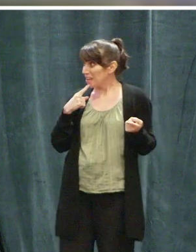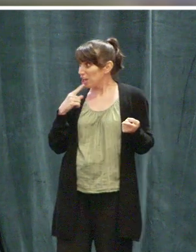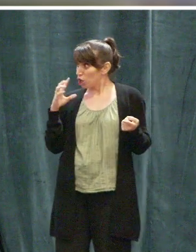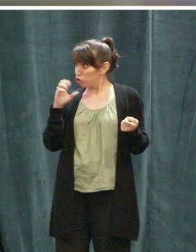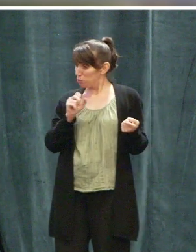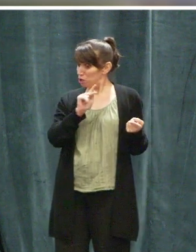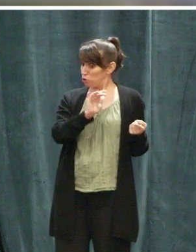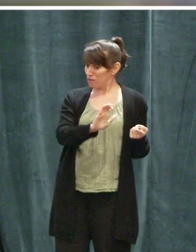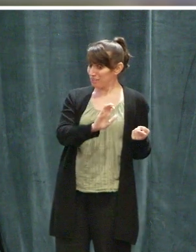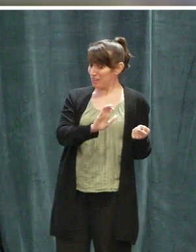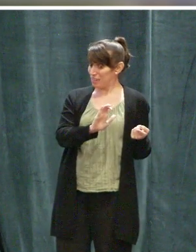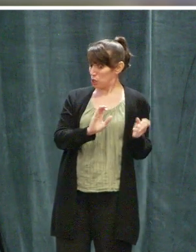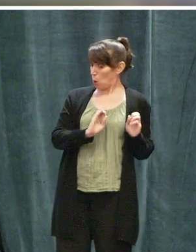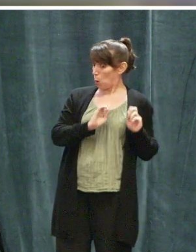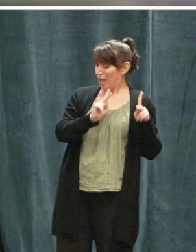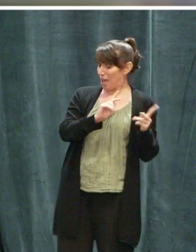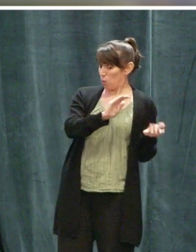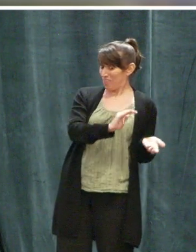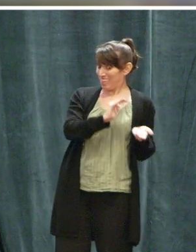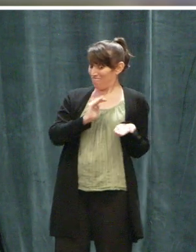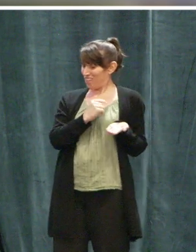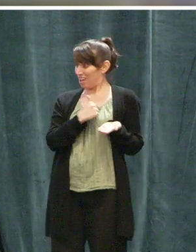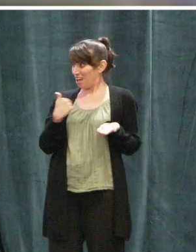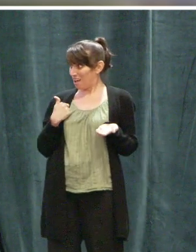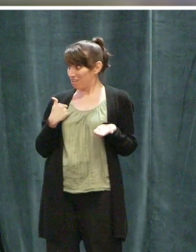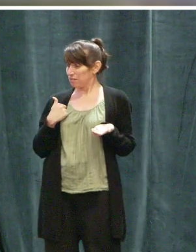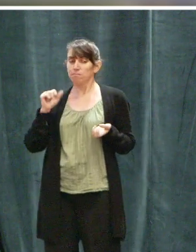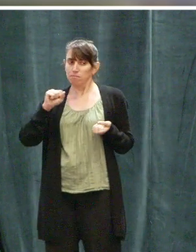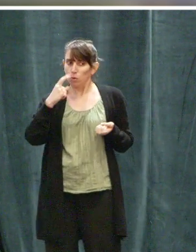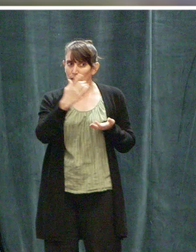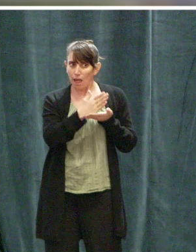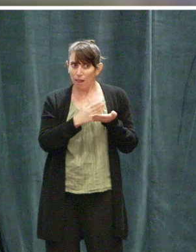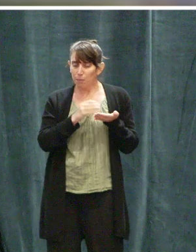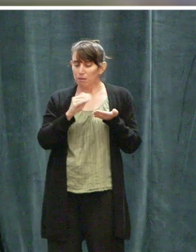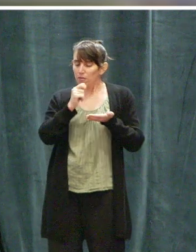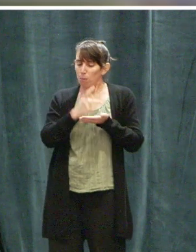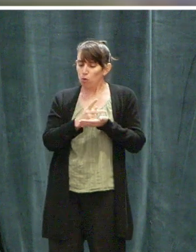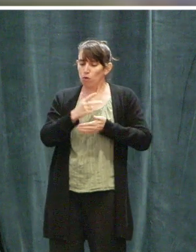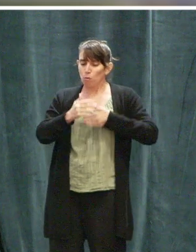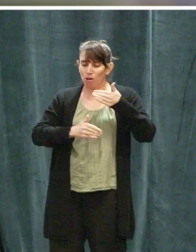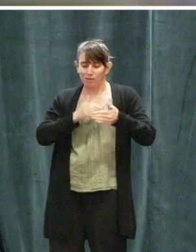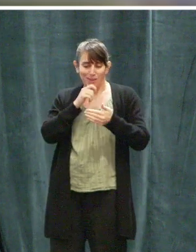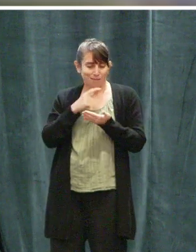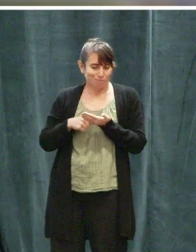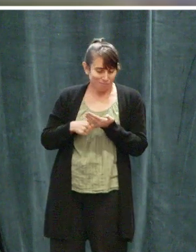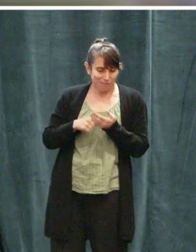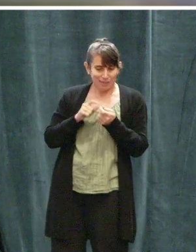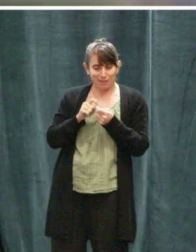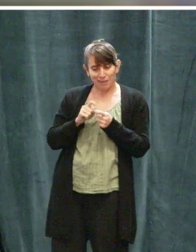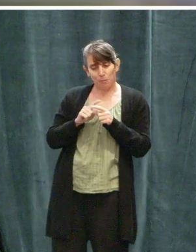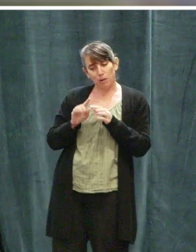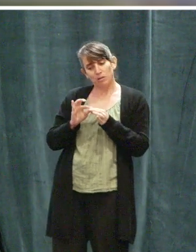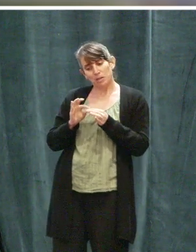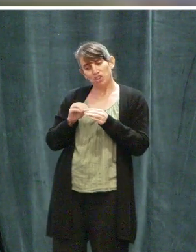Right. So we have to, one of the elements of the approval process we haven't gone through in great detail, but as mentioned on one of the slides, is that,